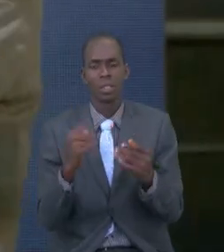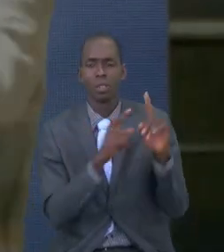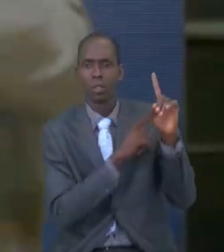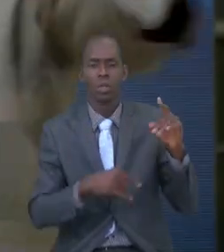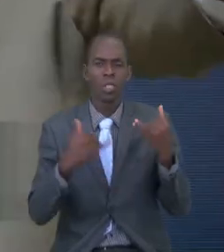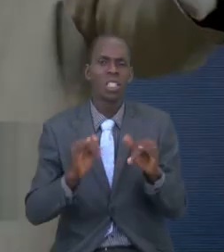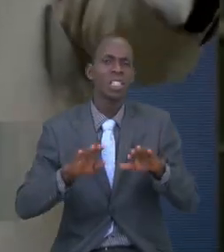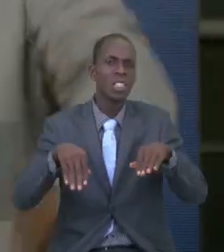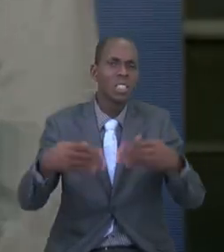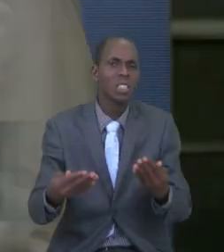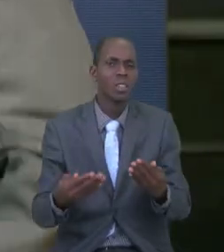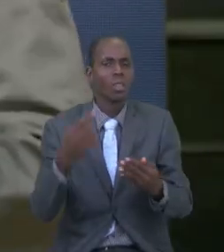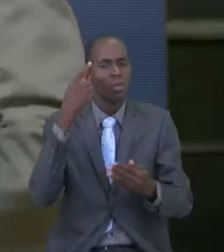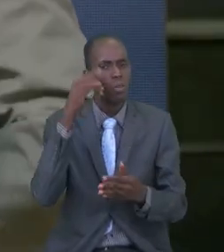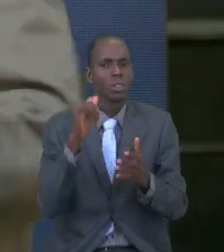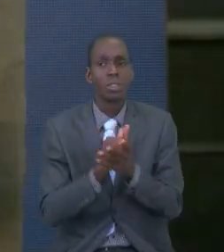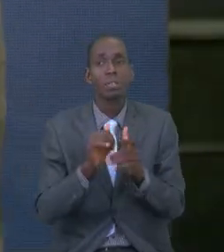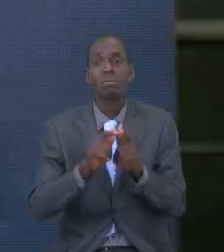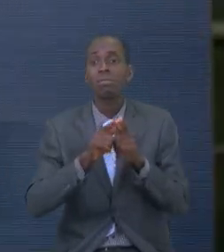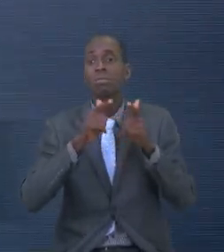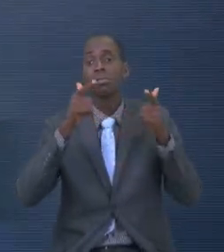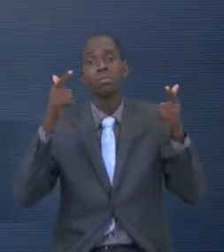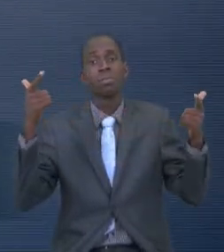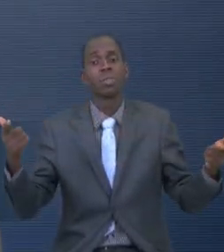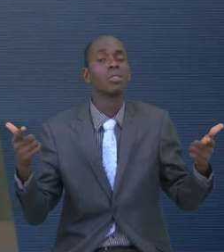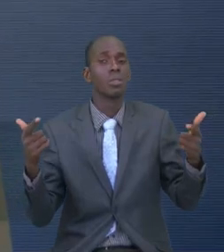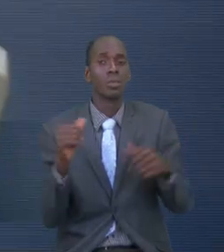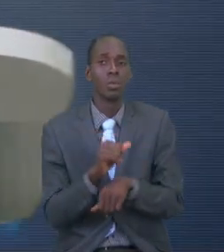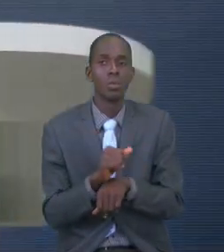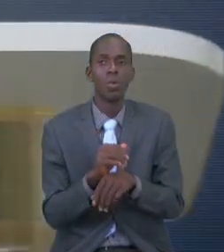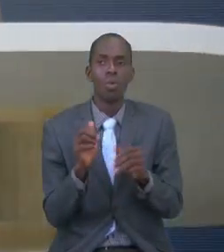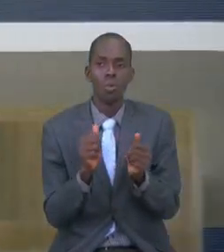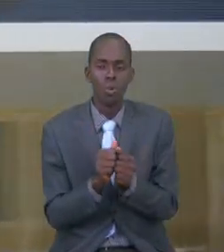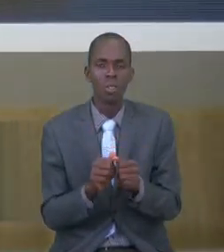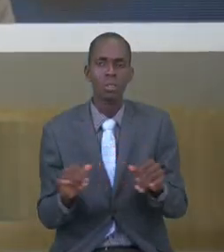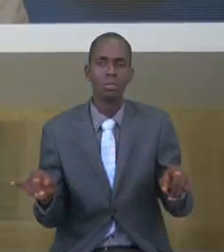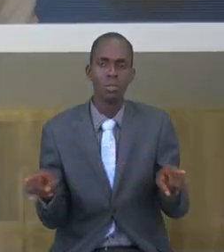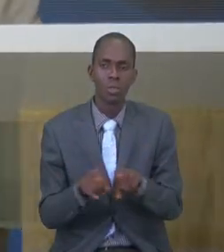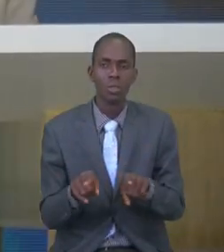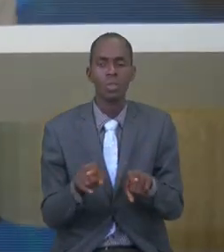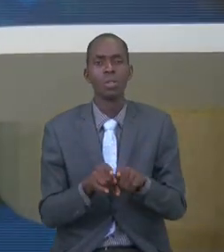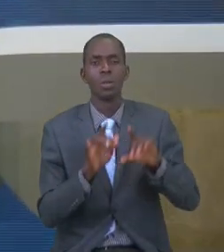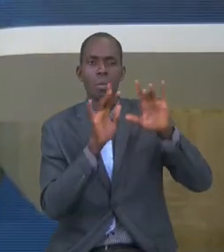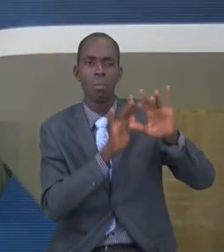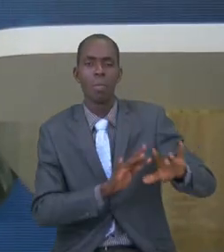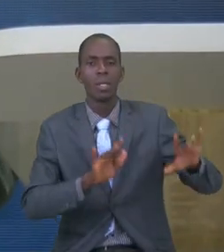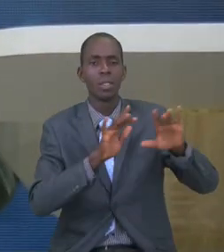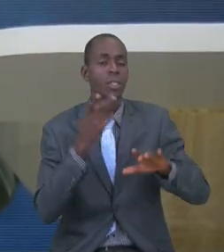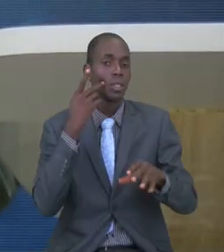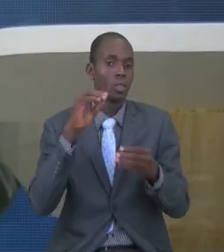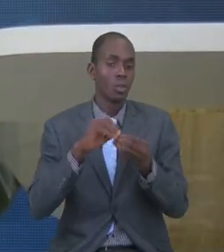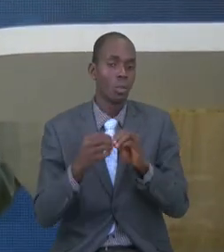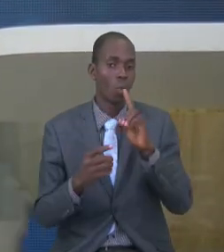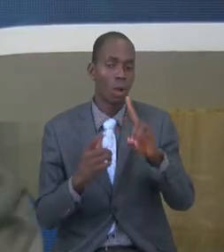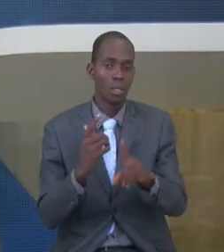of such magnitude with such mercy. Look at number one. Number